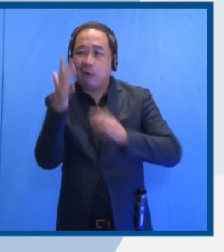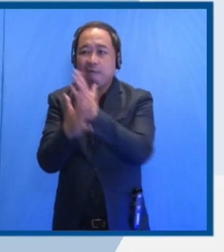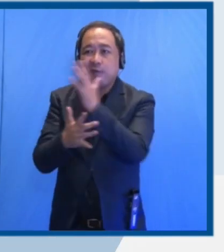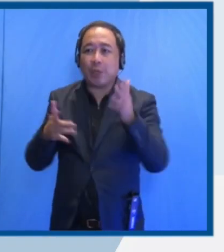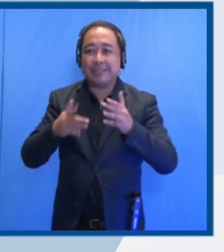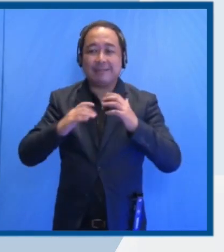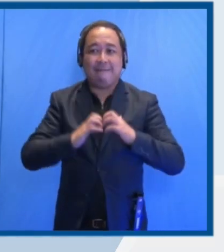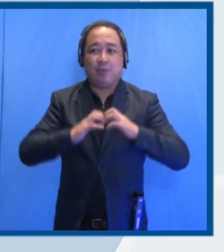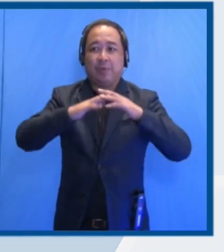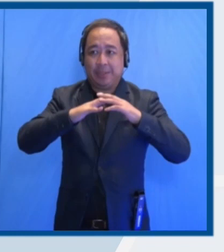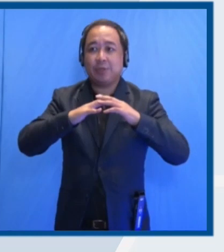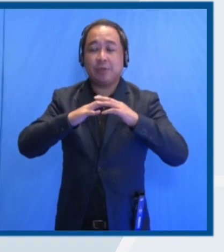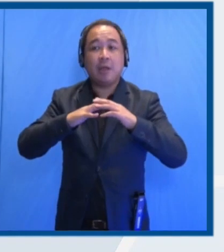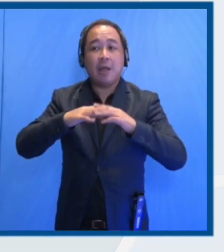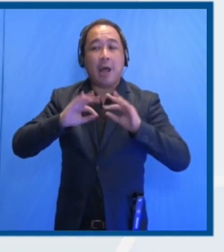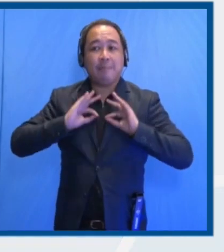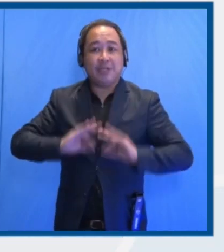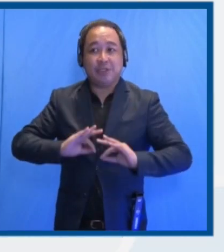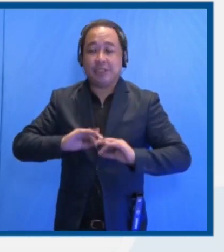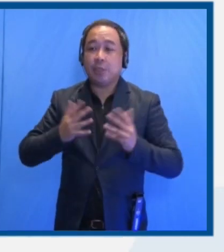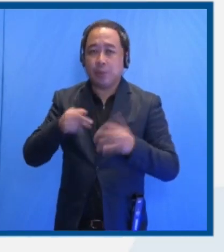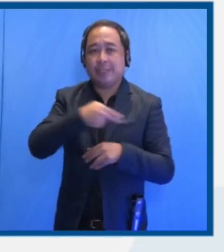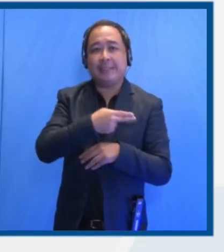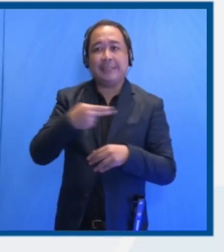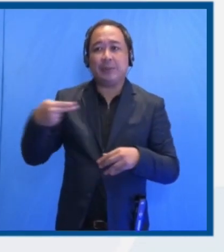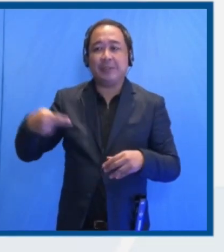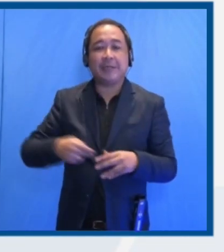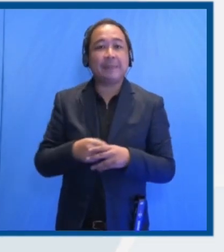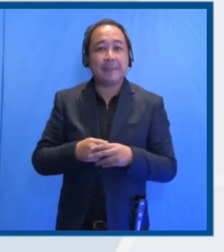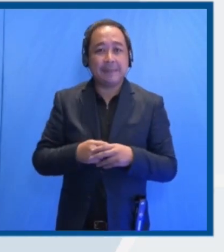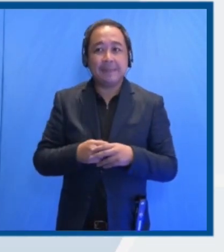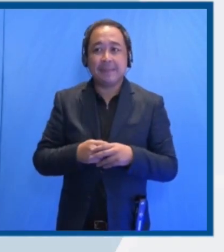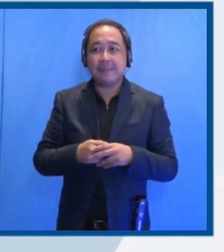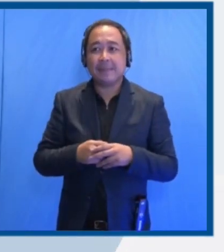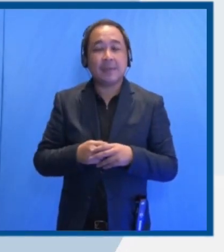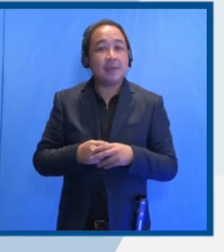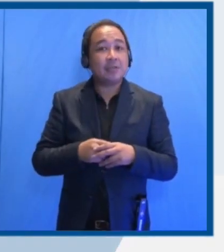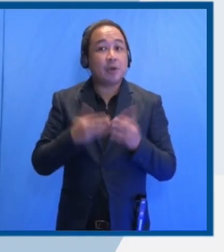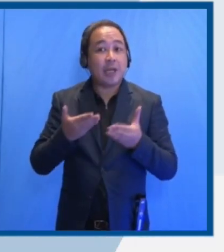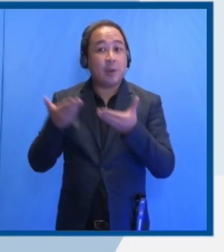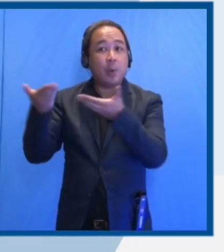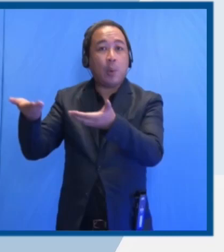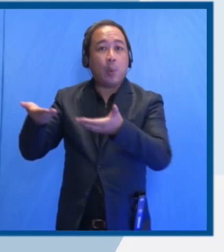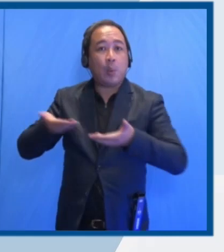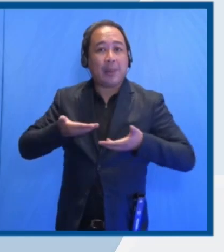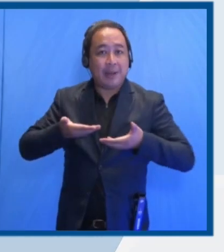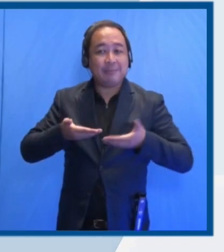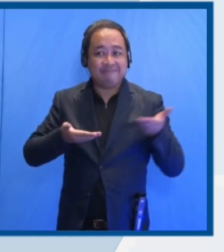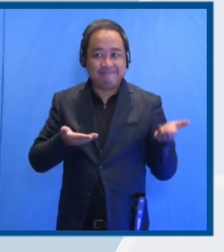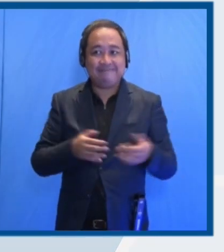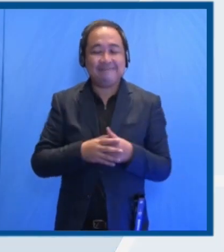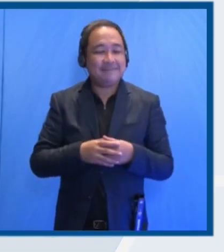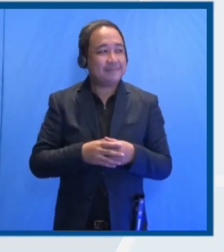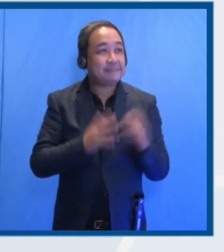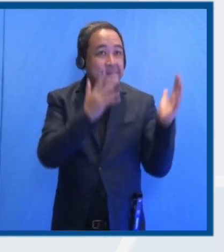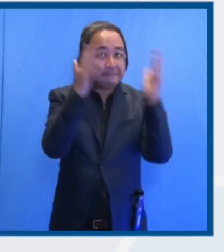and Forestry of the Republic of Indonesia. So can we please welcome him? Morning.